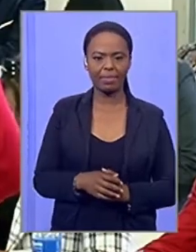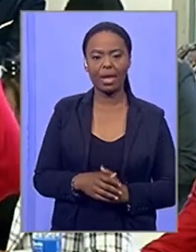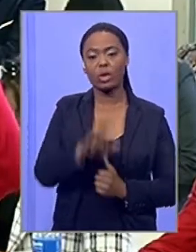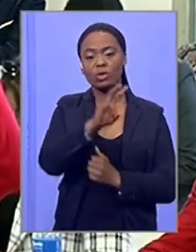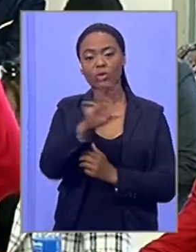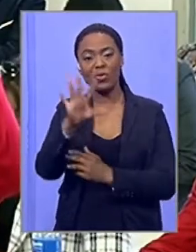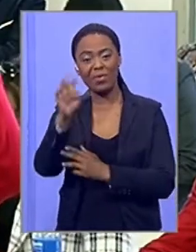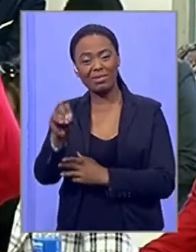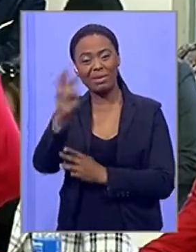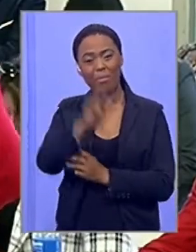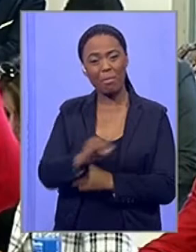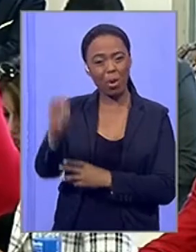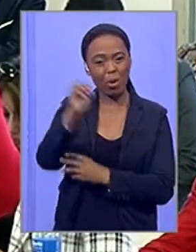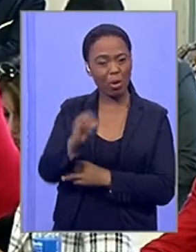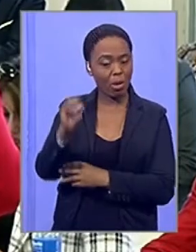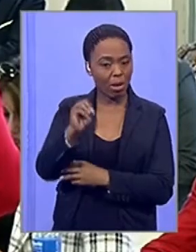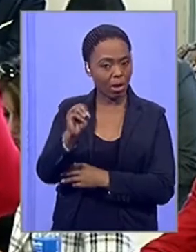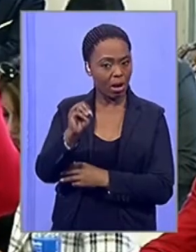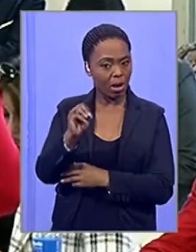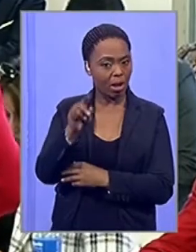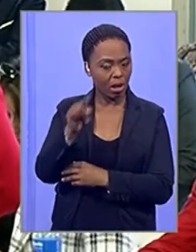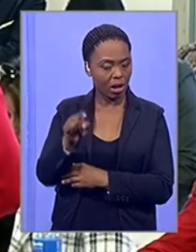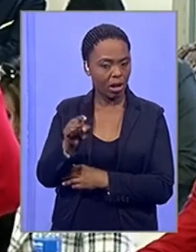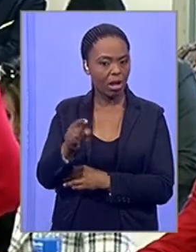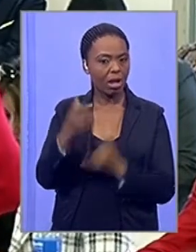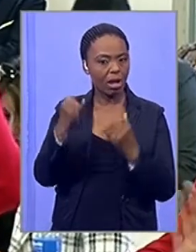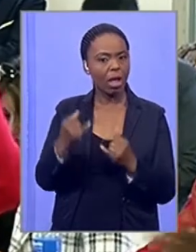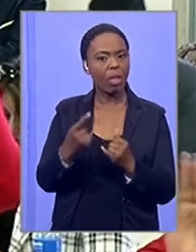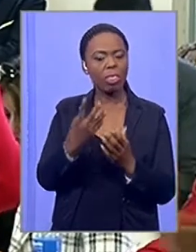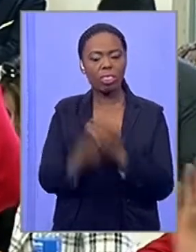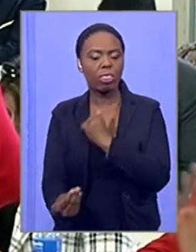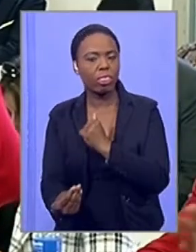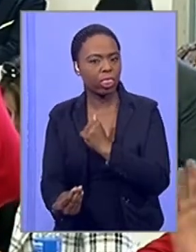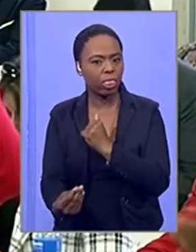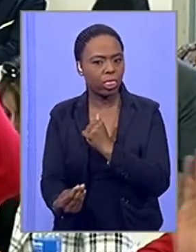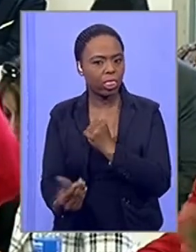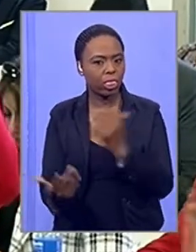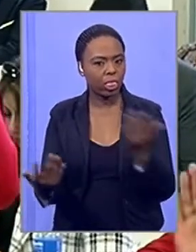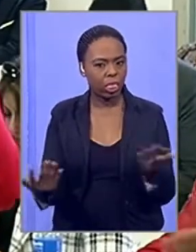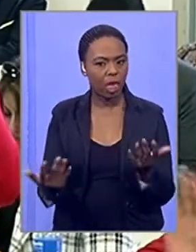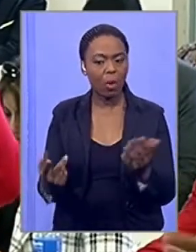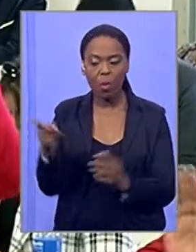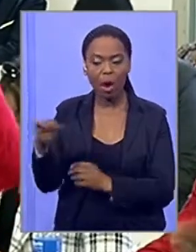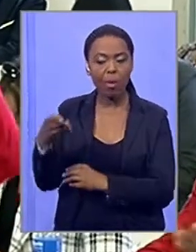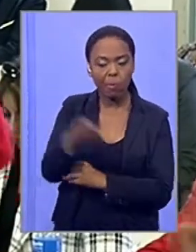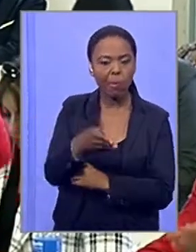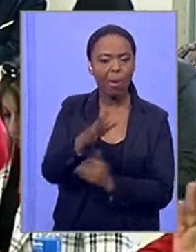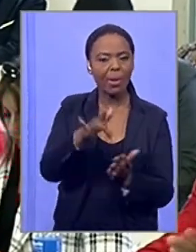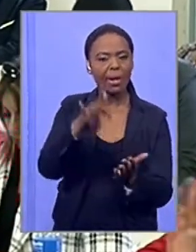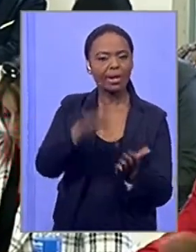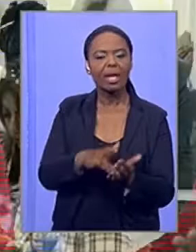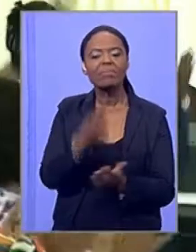250 million were so means for drought money that disappeared under her watch. What happened?